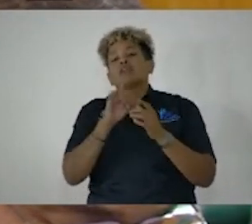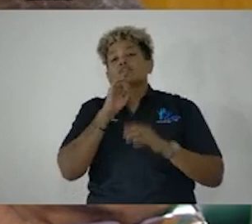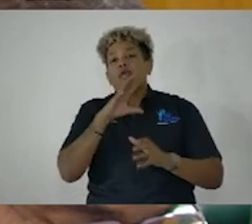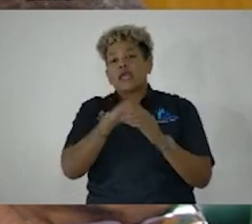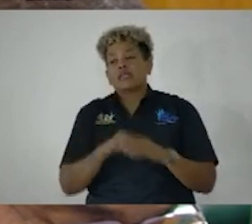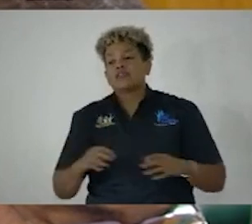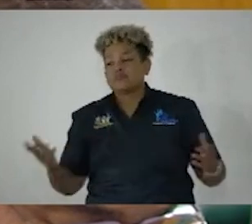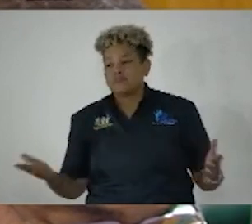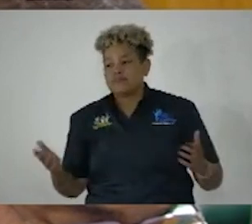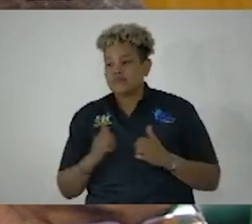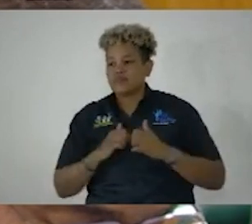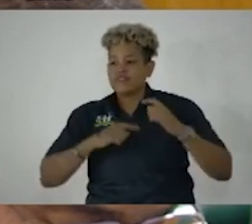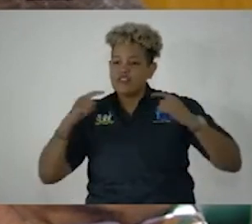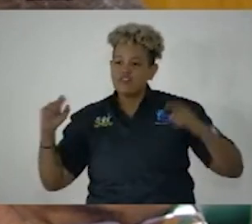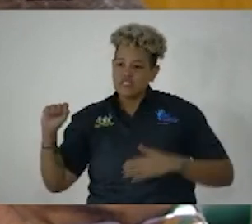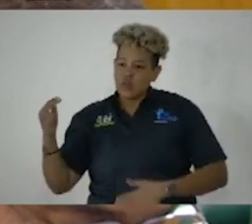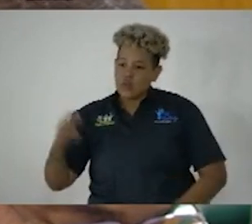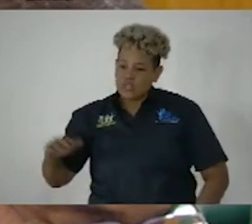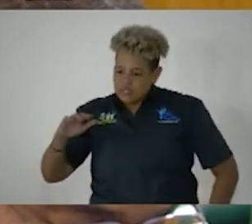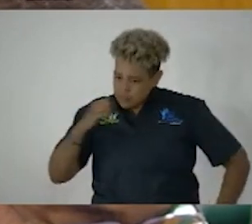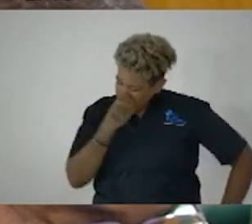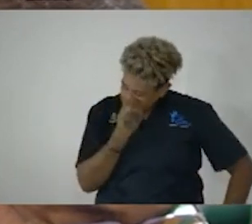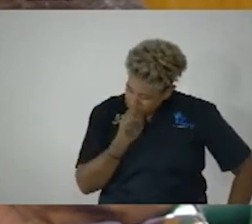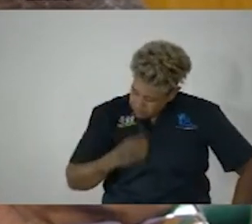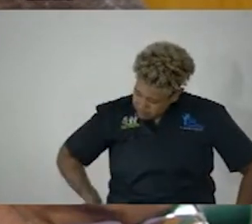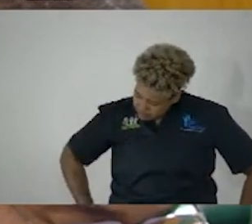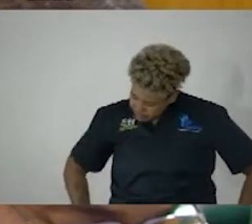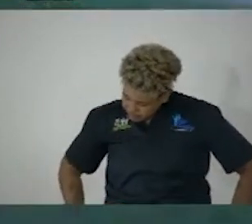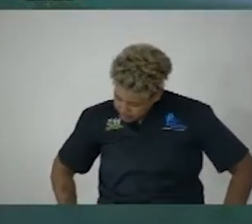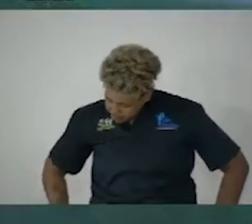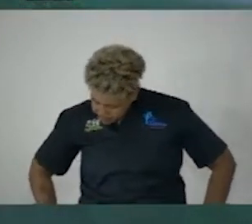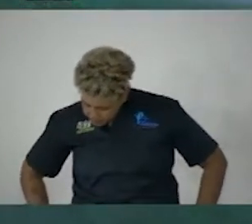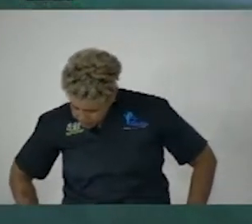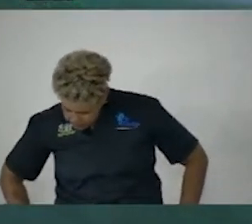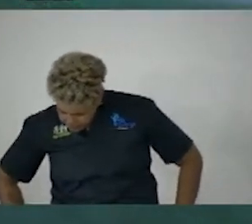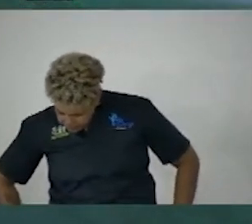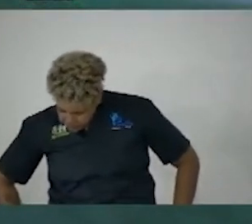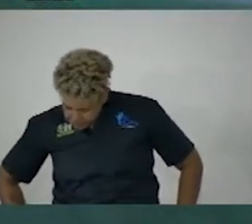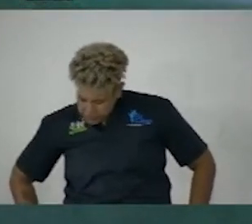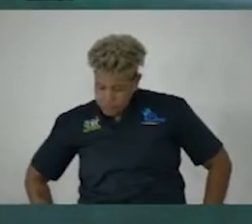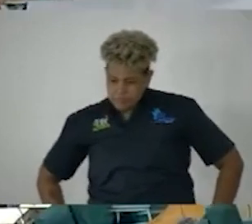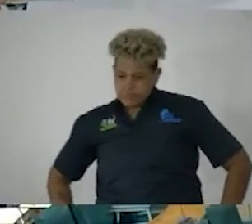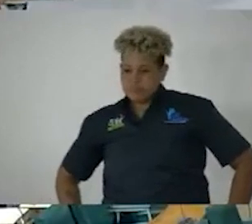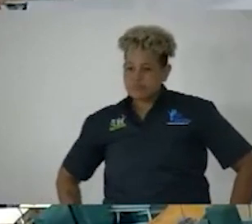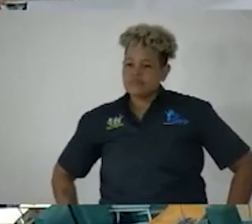engagement with various stakeholders. All right, I'll pause here. I know my colleague wants to follow up on this